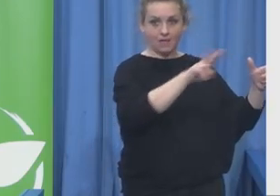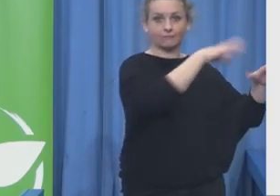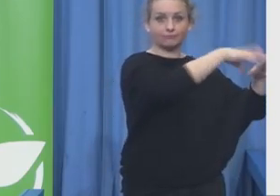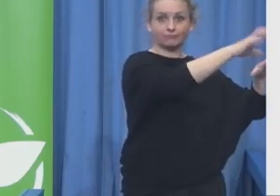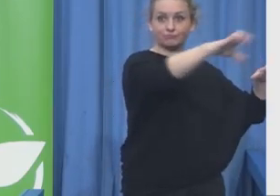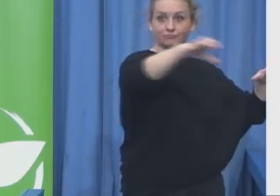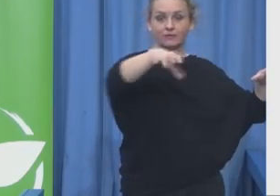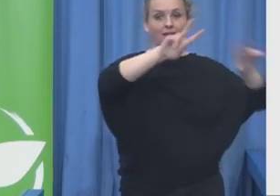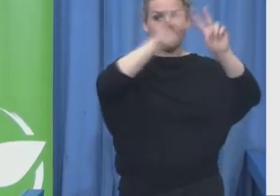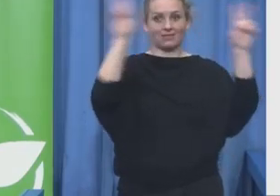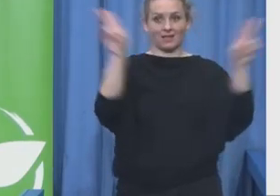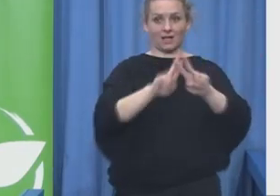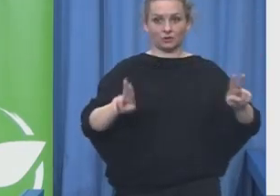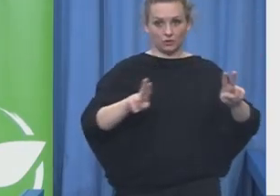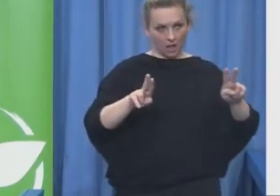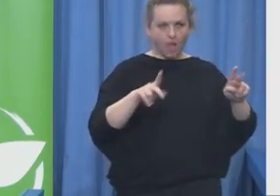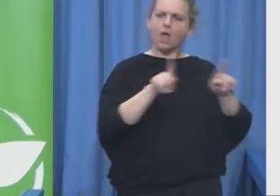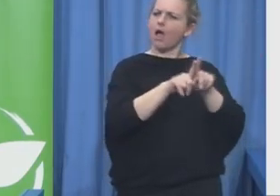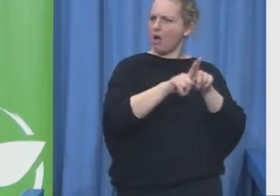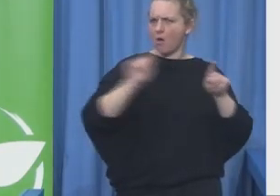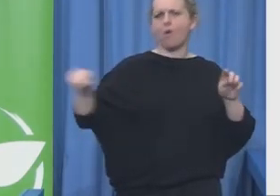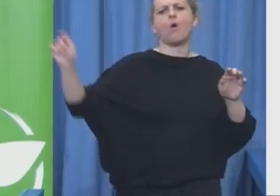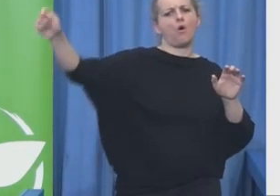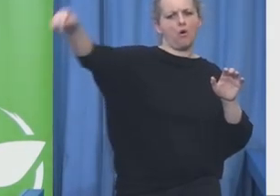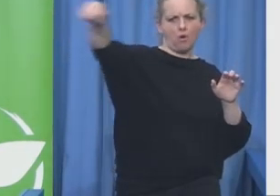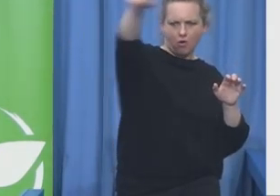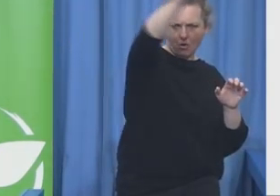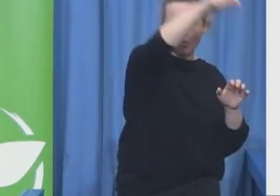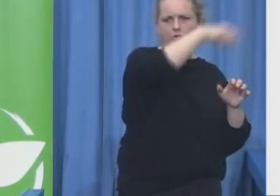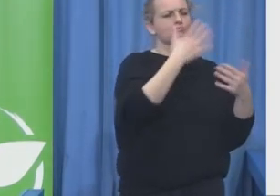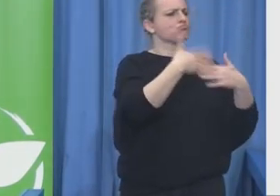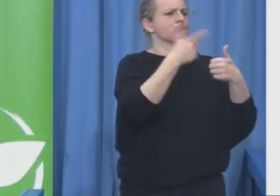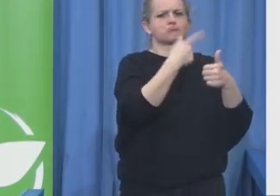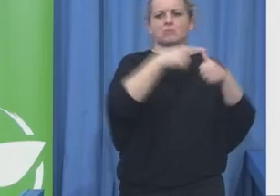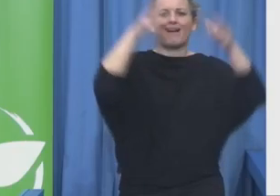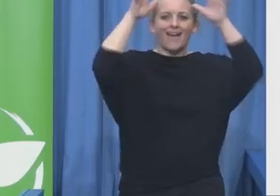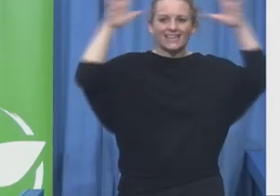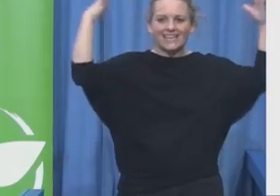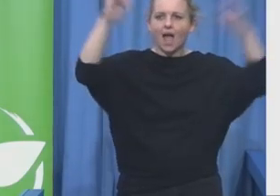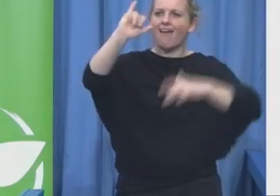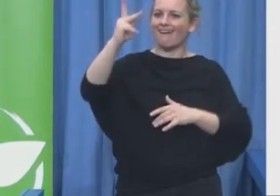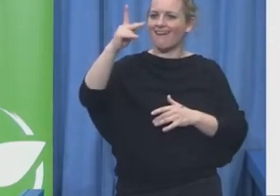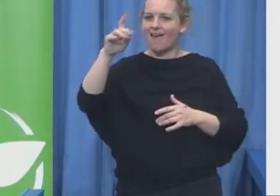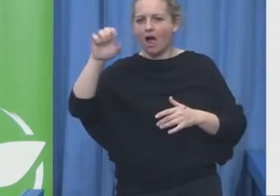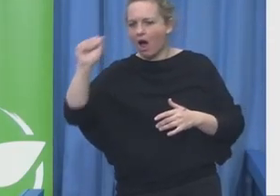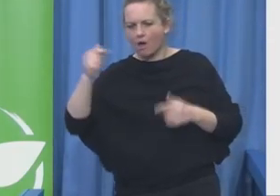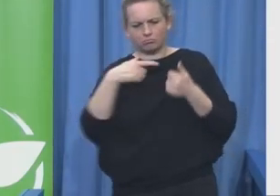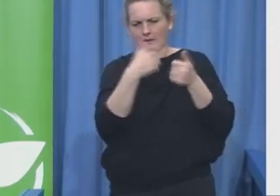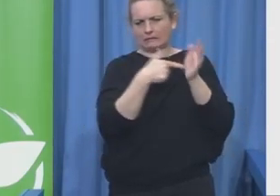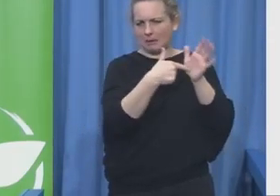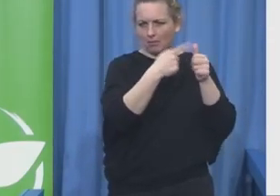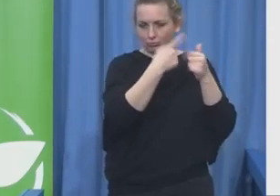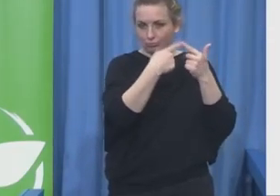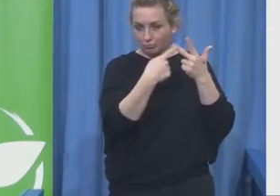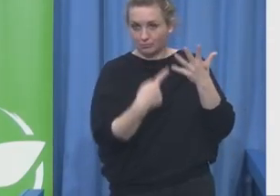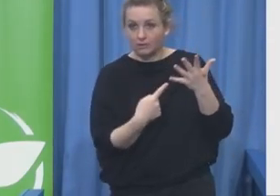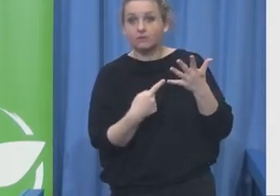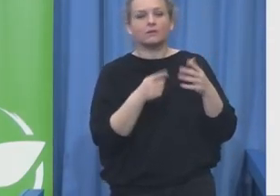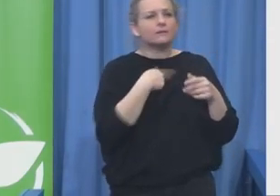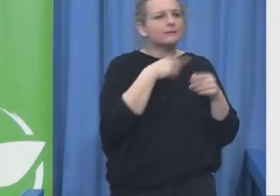to this employer was the ownership of the top management of these companies. We also support